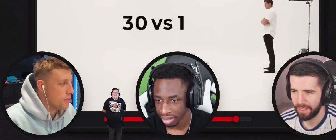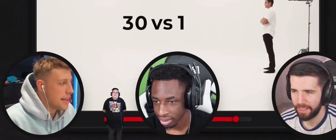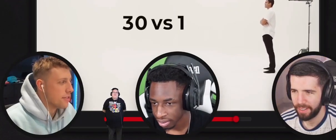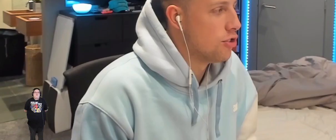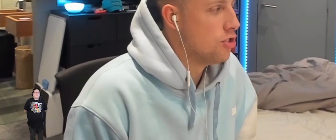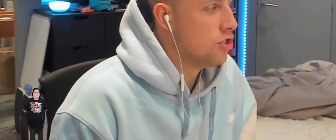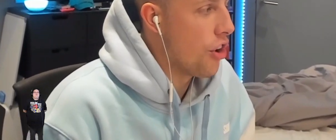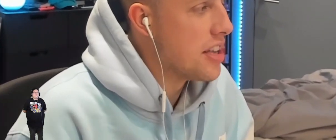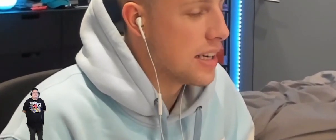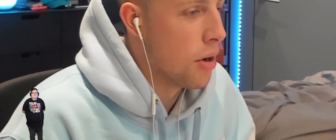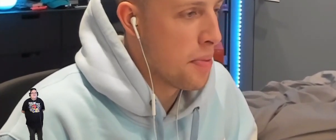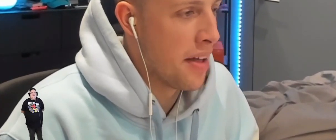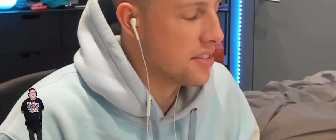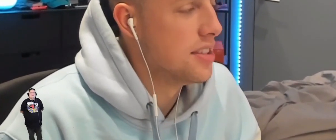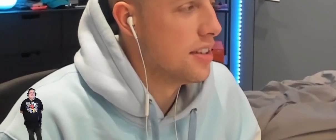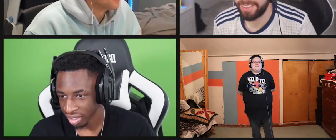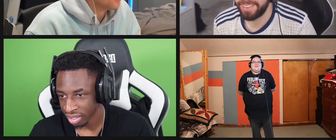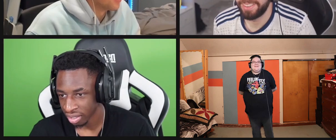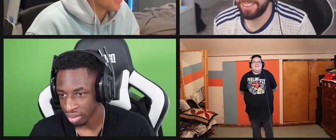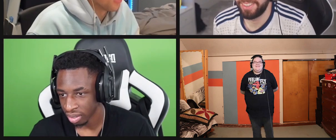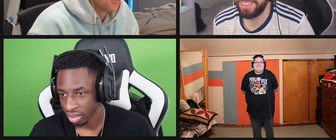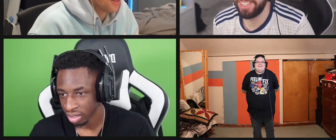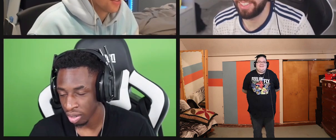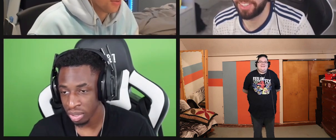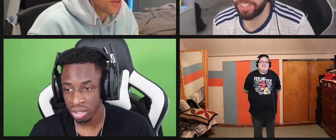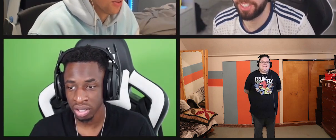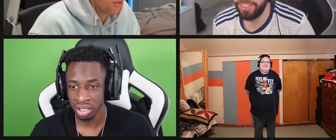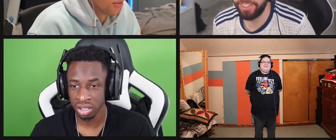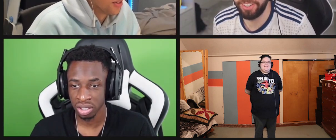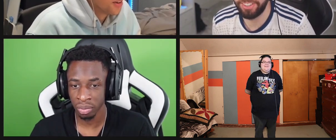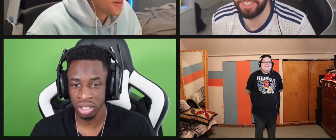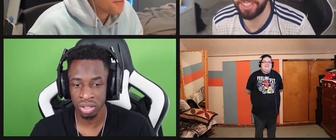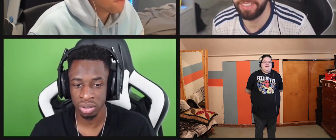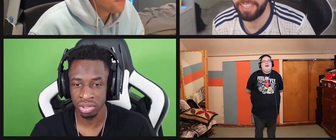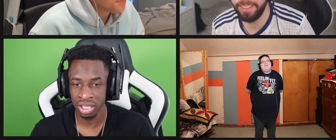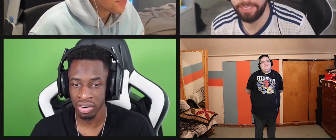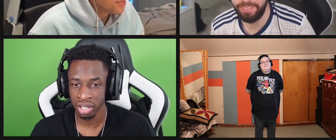I would be shiting my pants. Oh yeah, you would be.